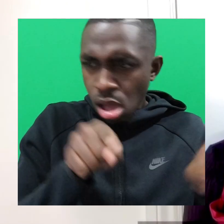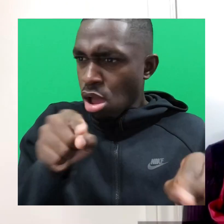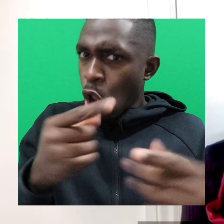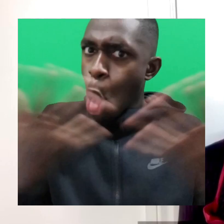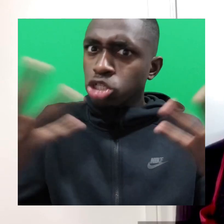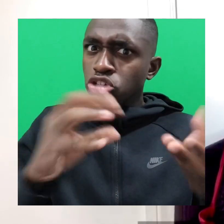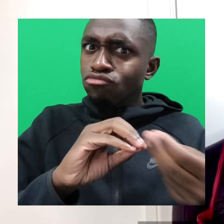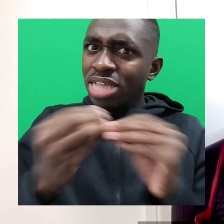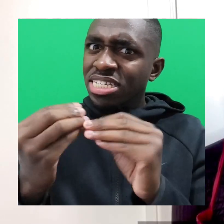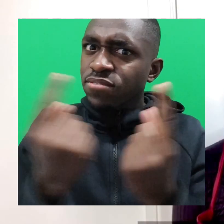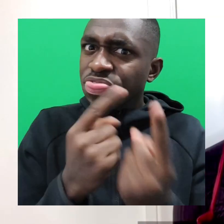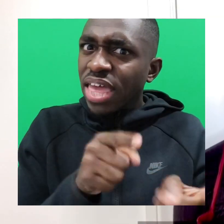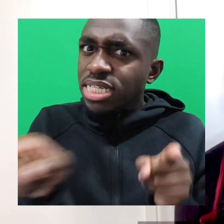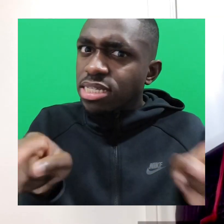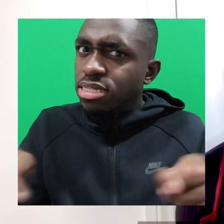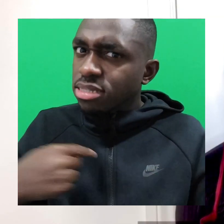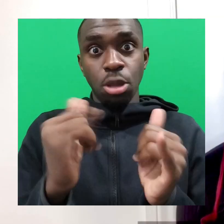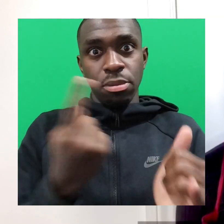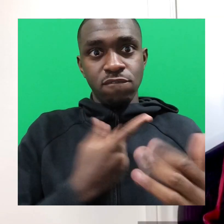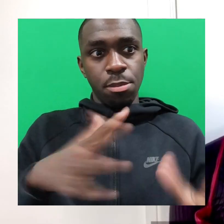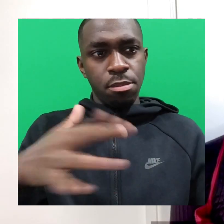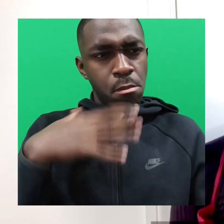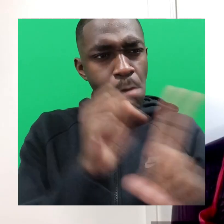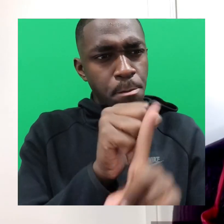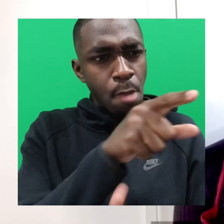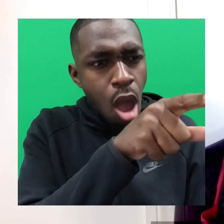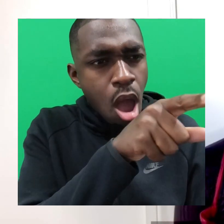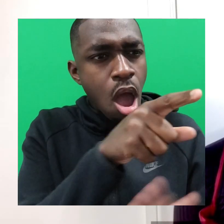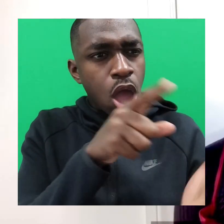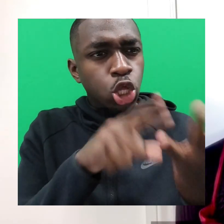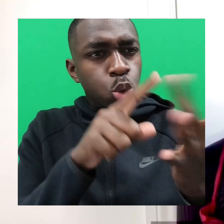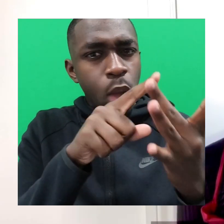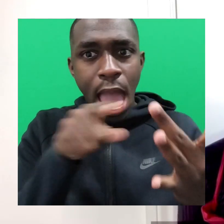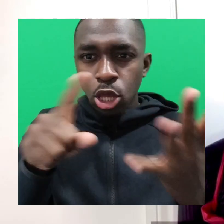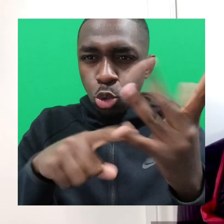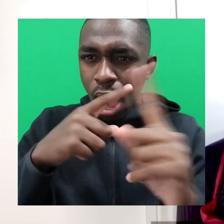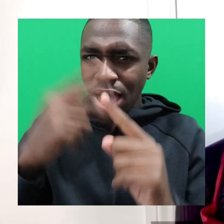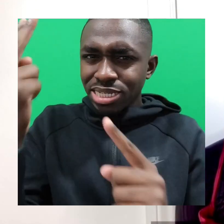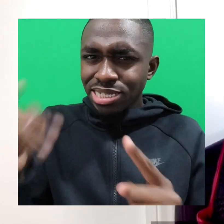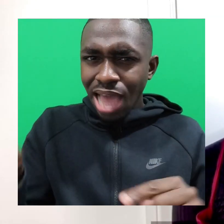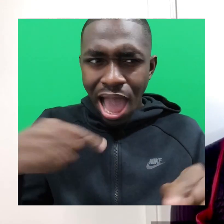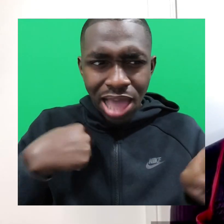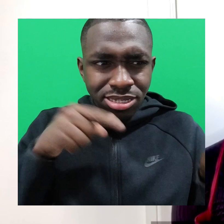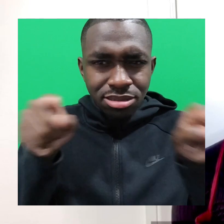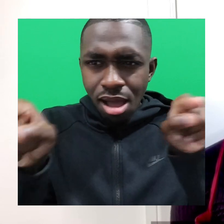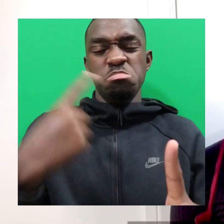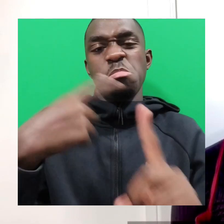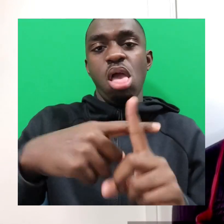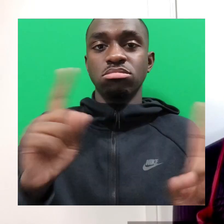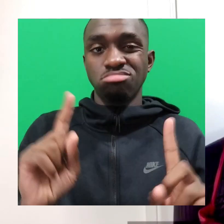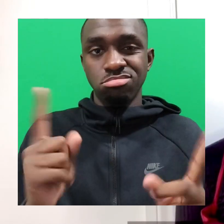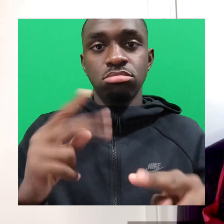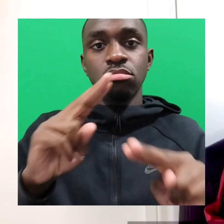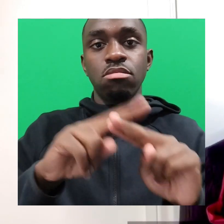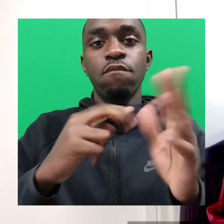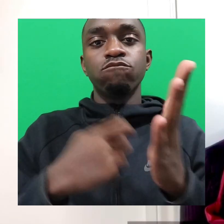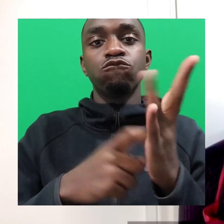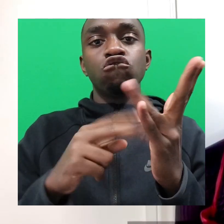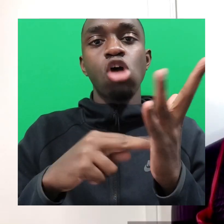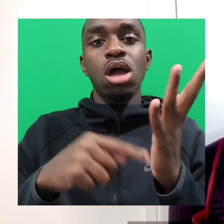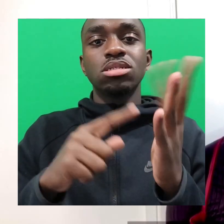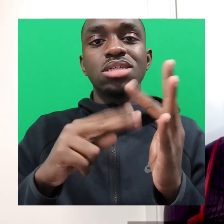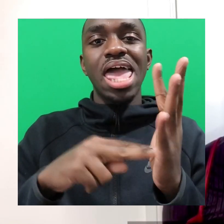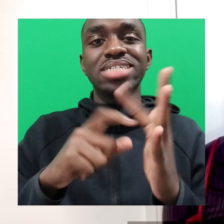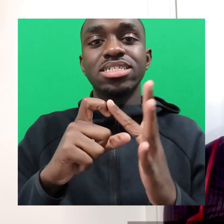I just wanted to explore my options. I was working in the film industry, I was doing a lot of creative jobs, and I would